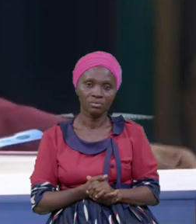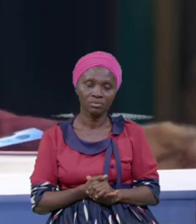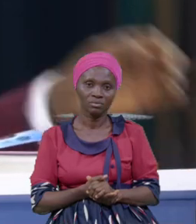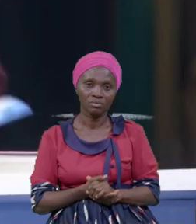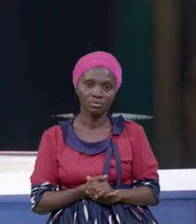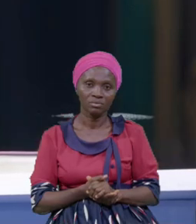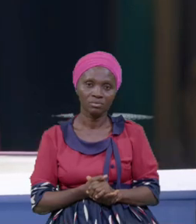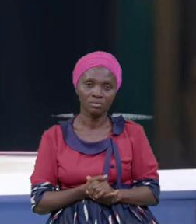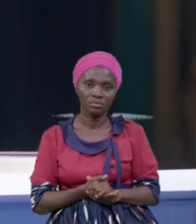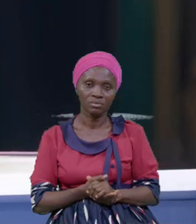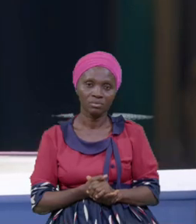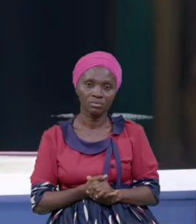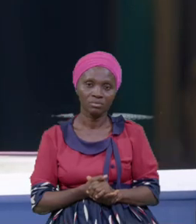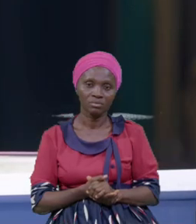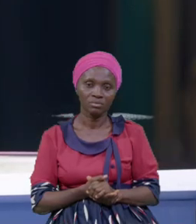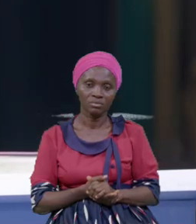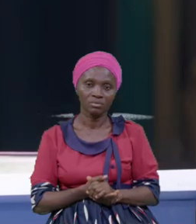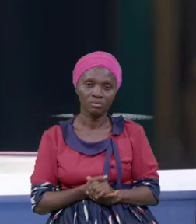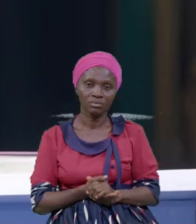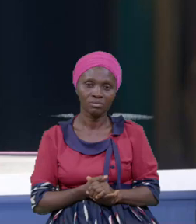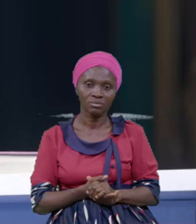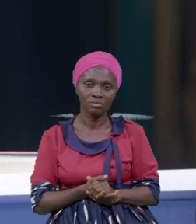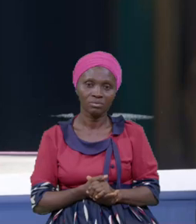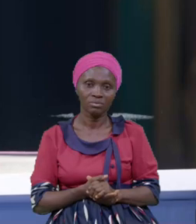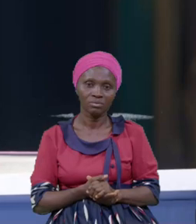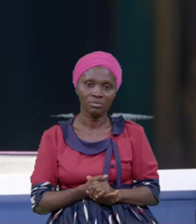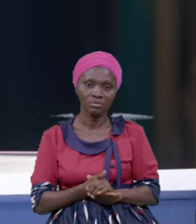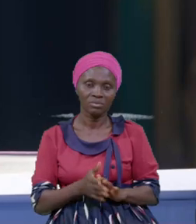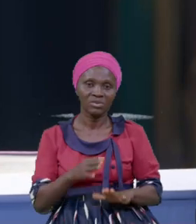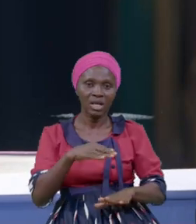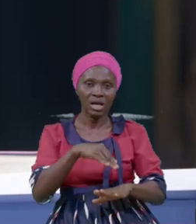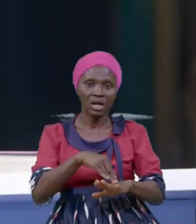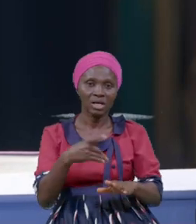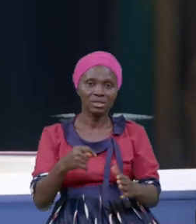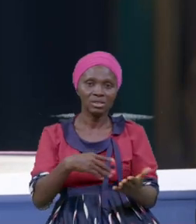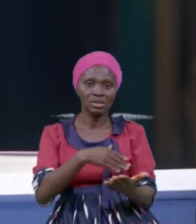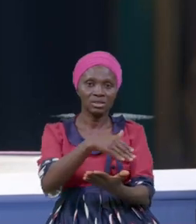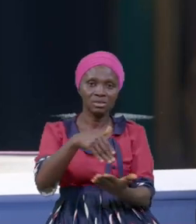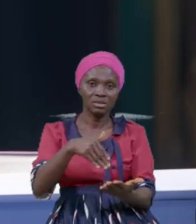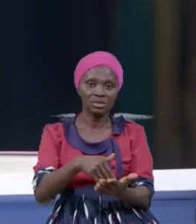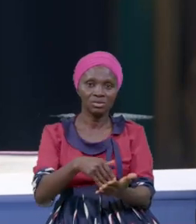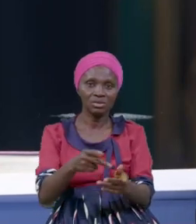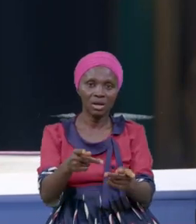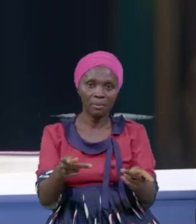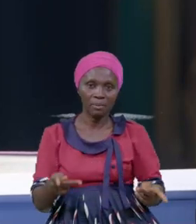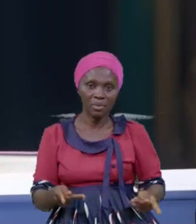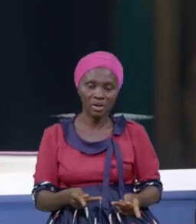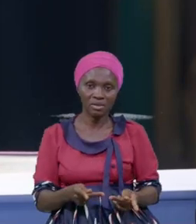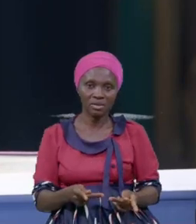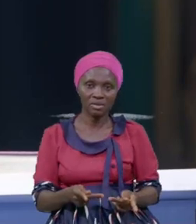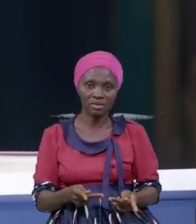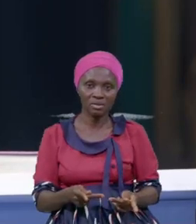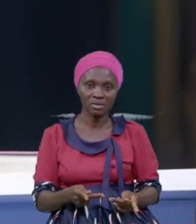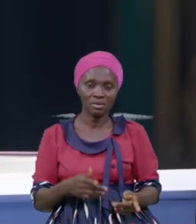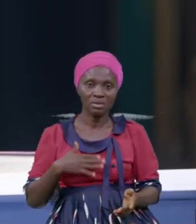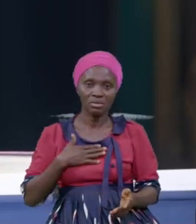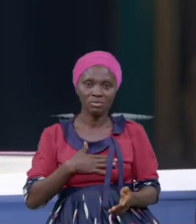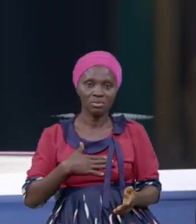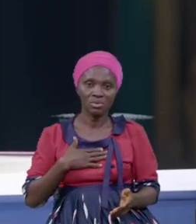At the central area, can you just central now? Can you please wave at me?